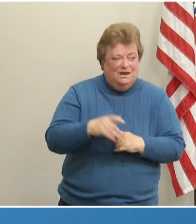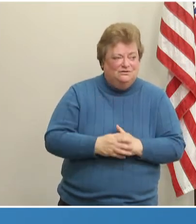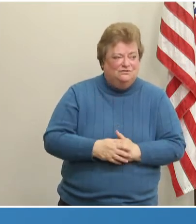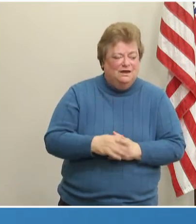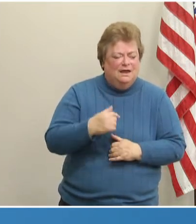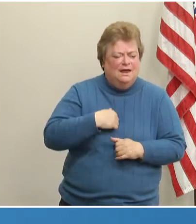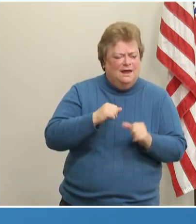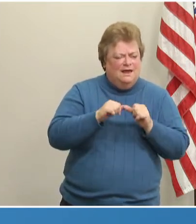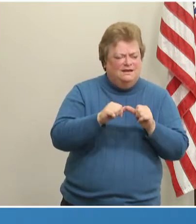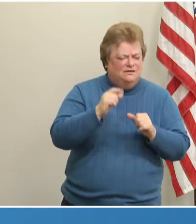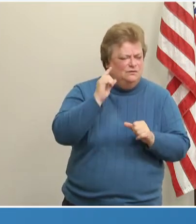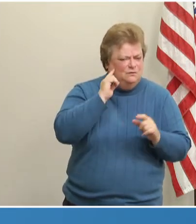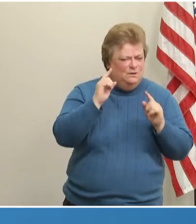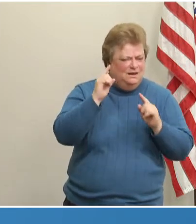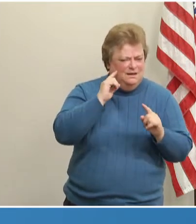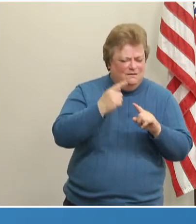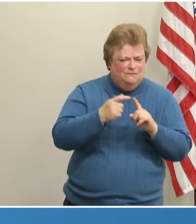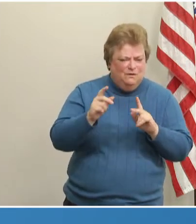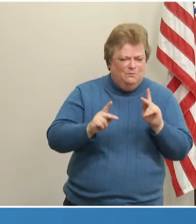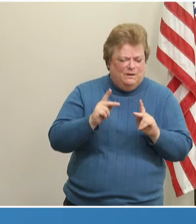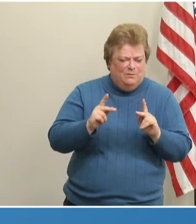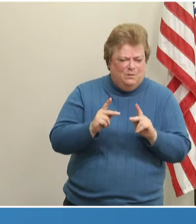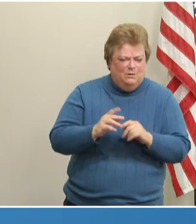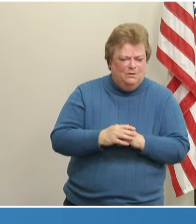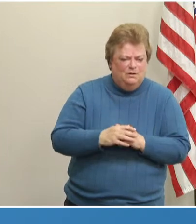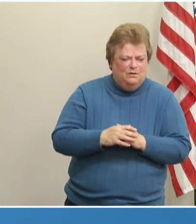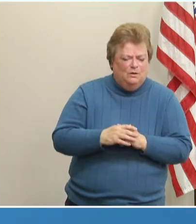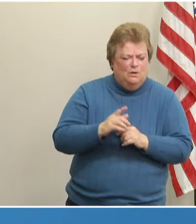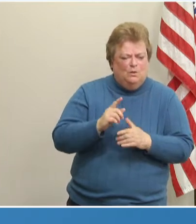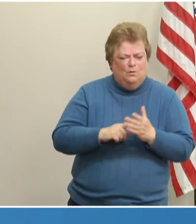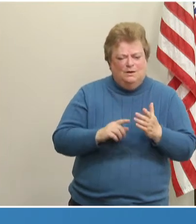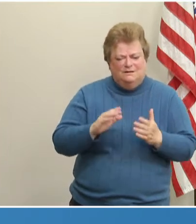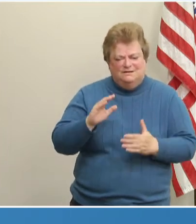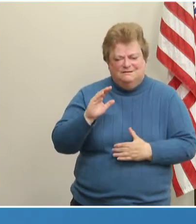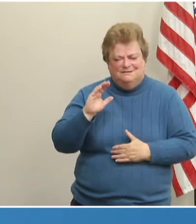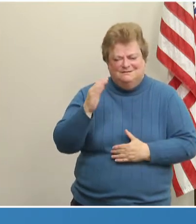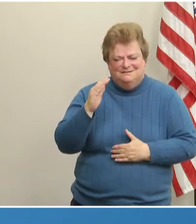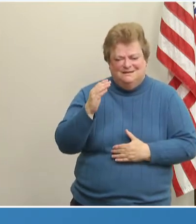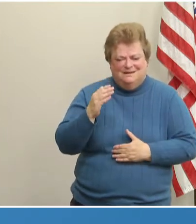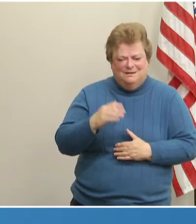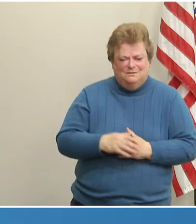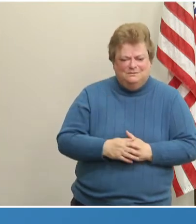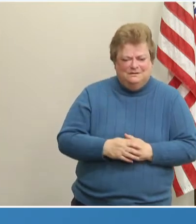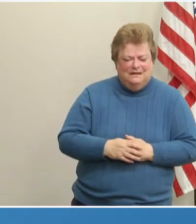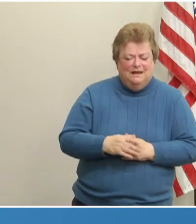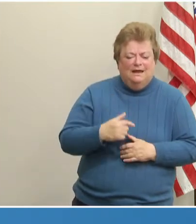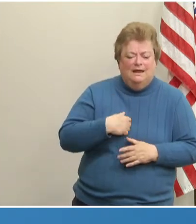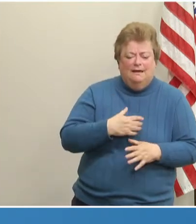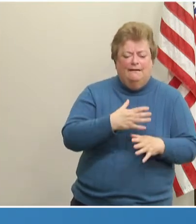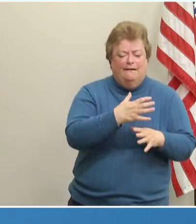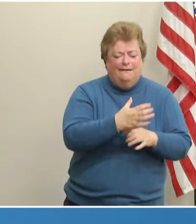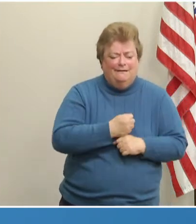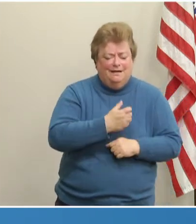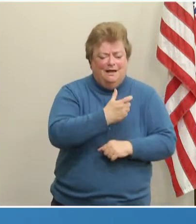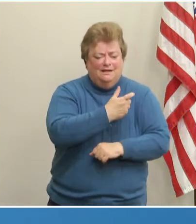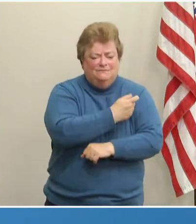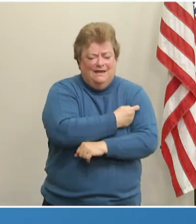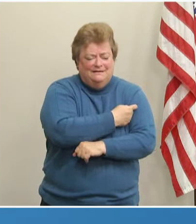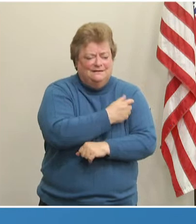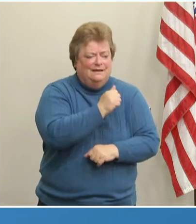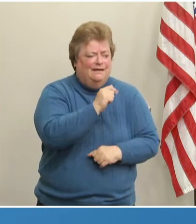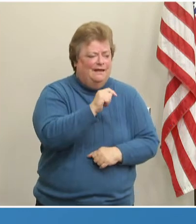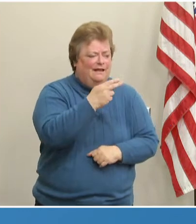to hear from people about what seem to be, they got their vaccine at